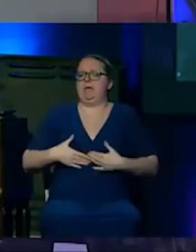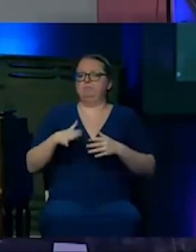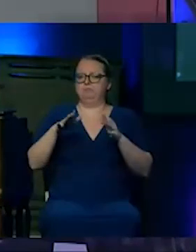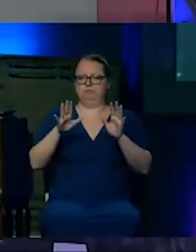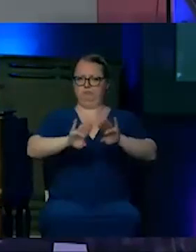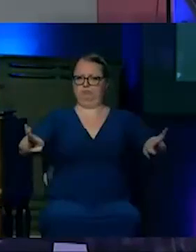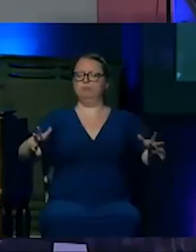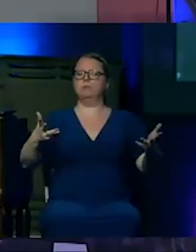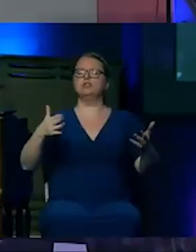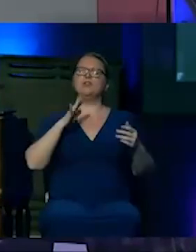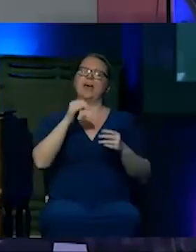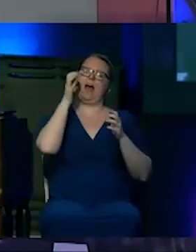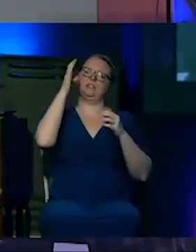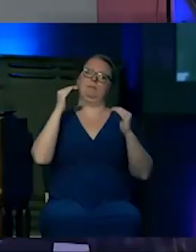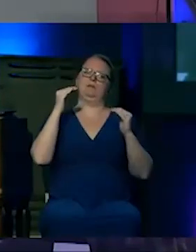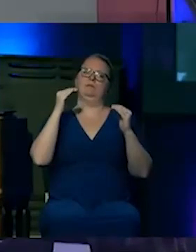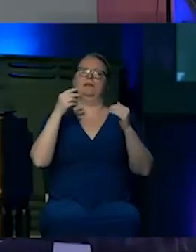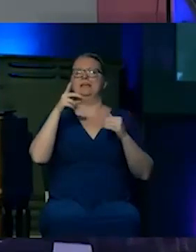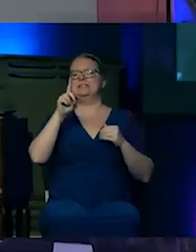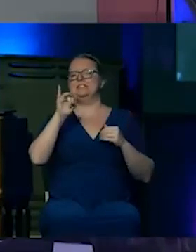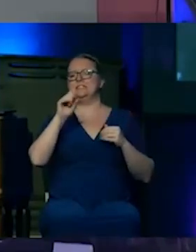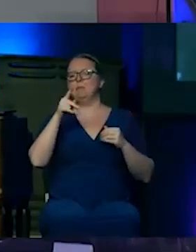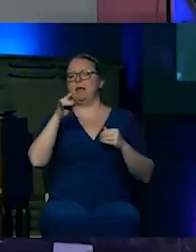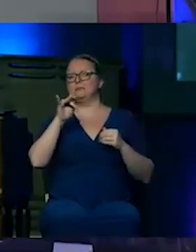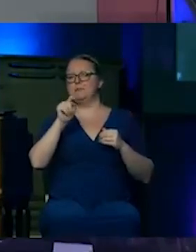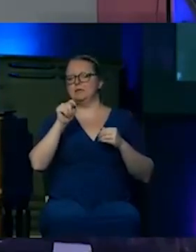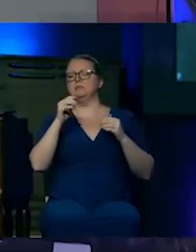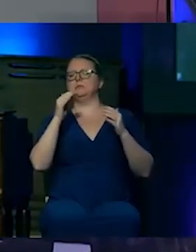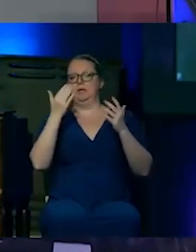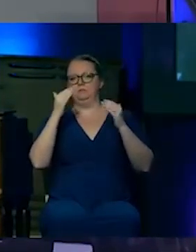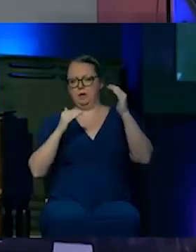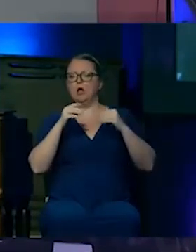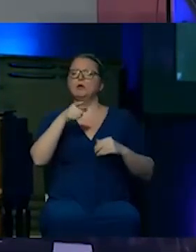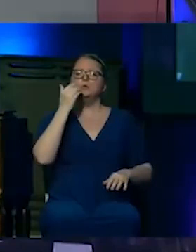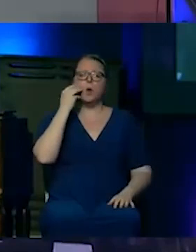the concept of displacement and supersessionism. If any of you here have read